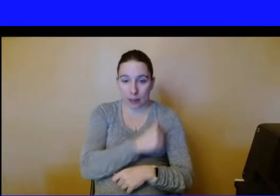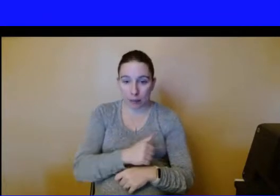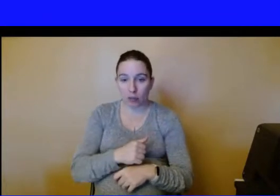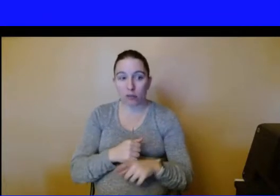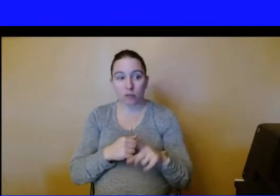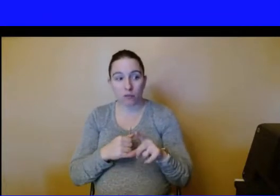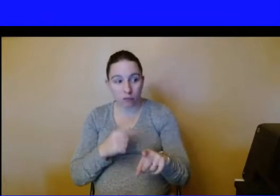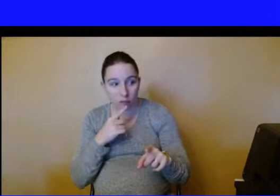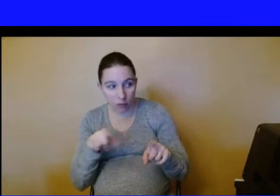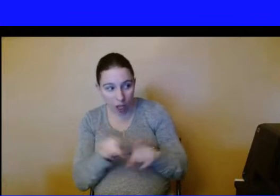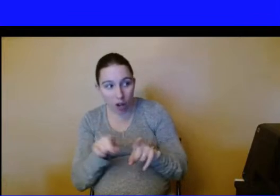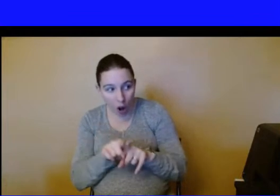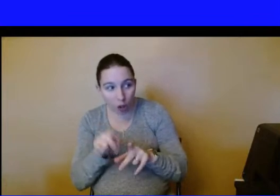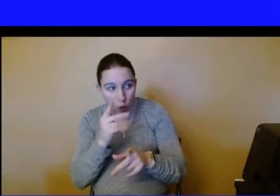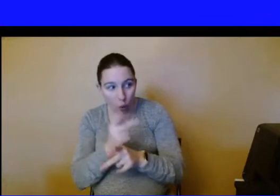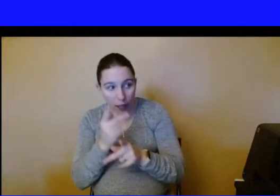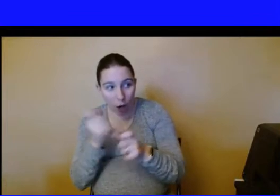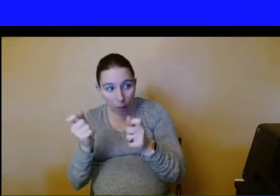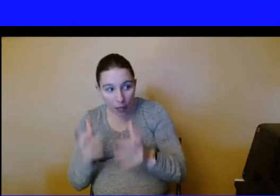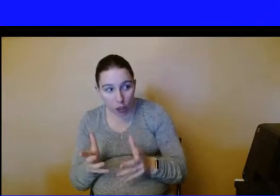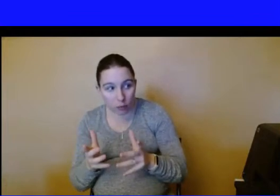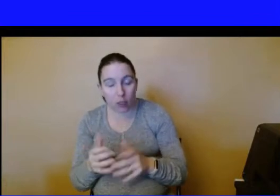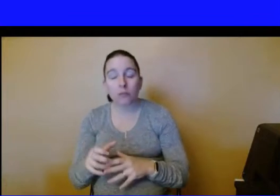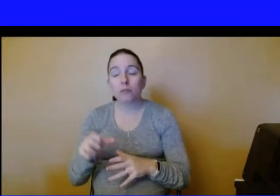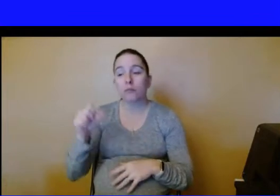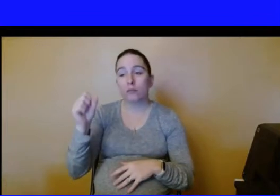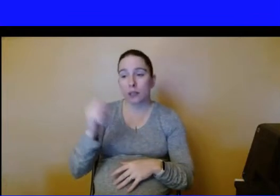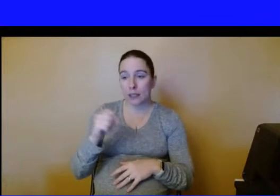is involved in this,